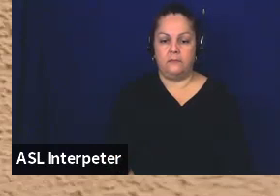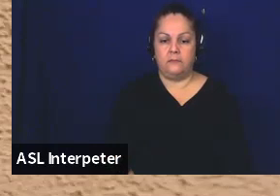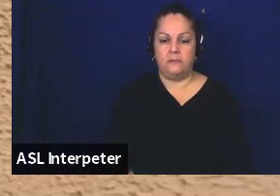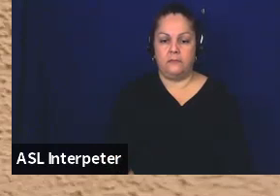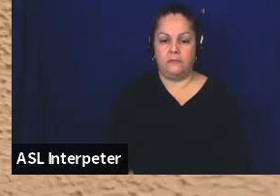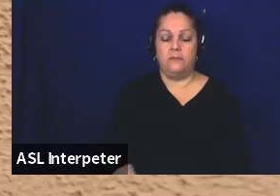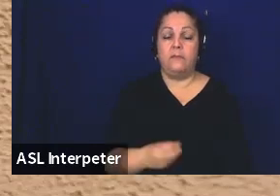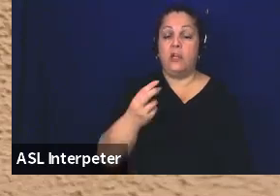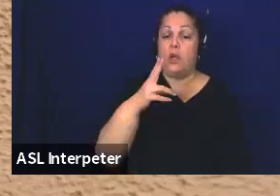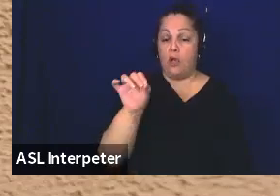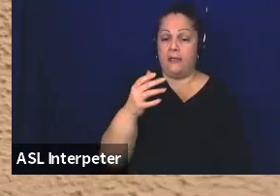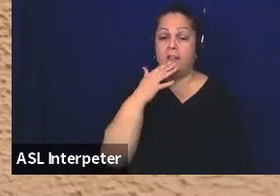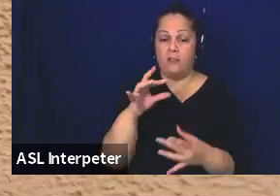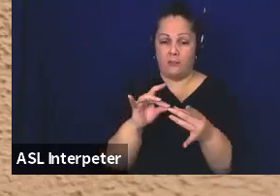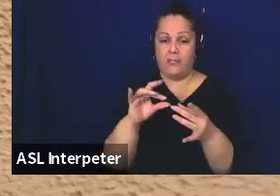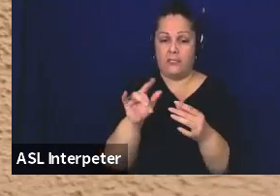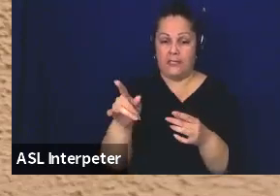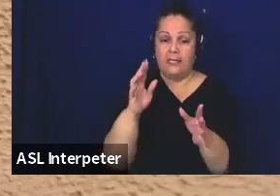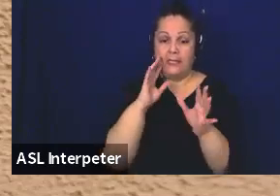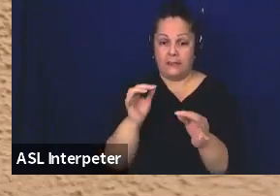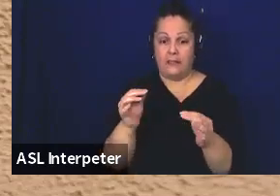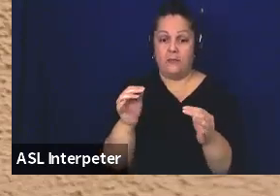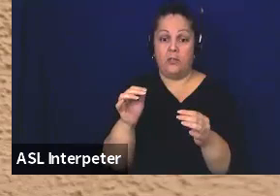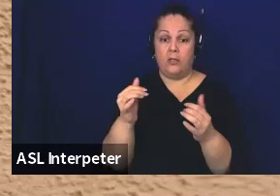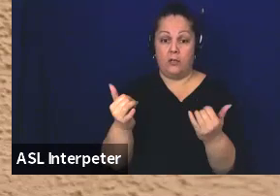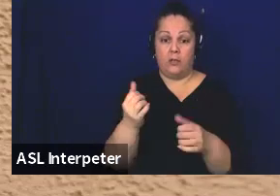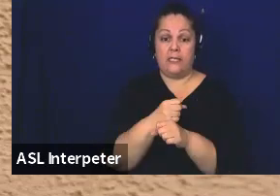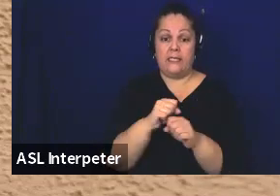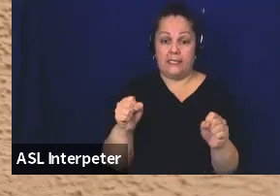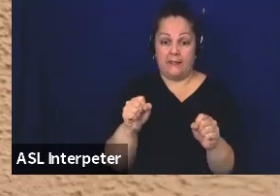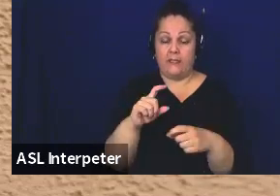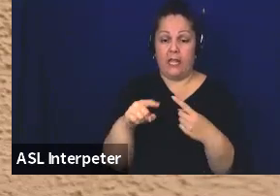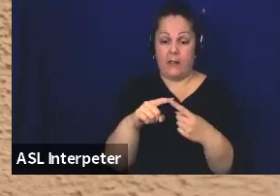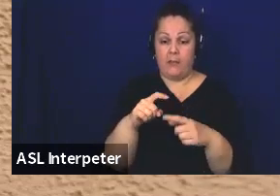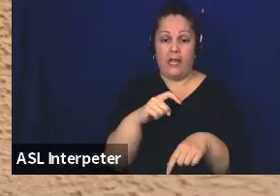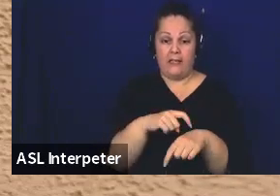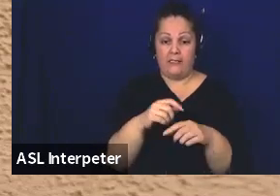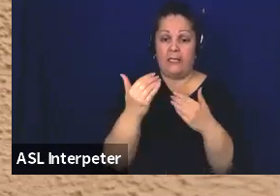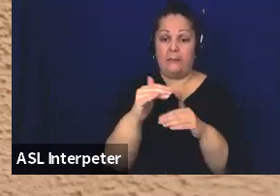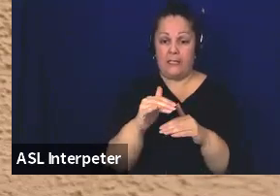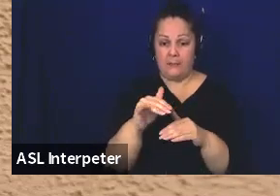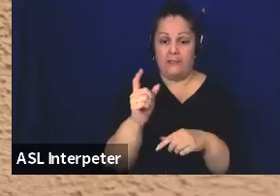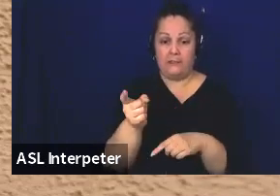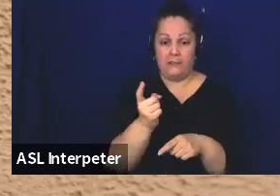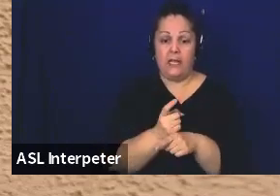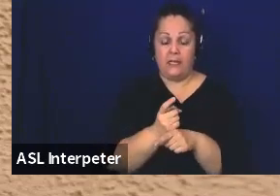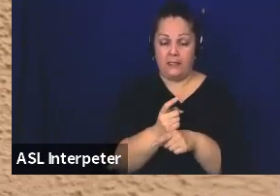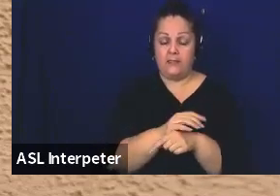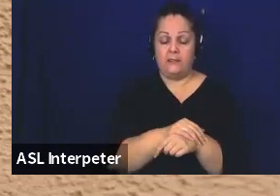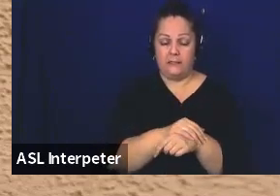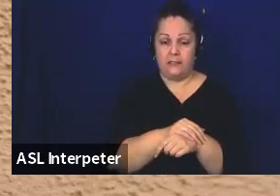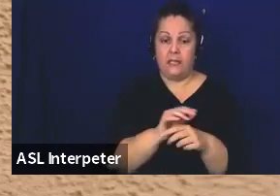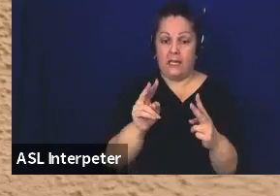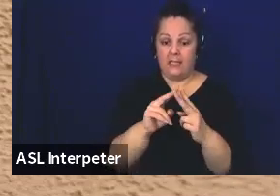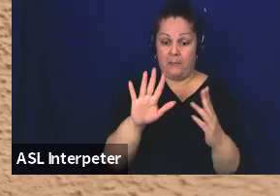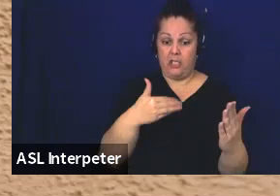Holly, thank you for pointing that out. Determining current safety and asking about the time restraint. Absolutely. Could the partner get